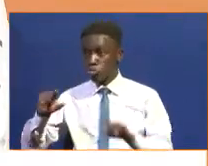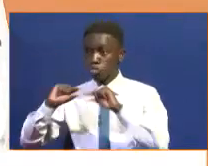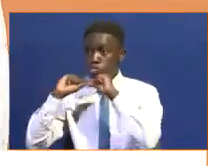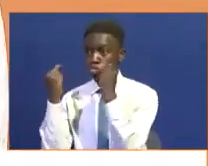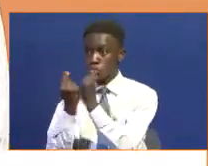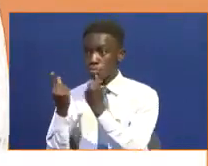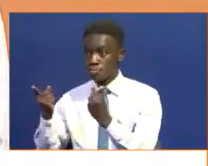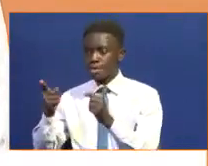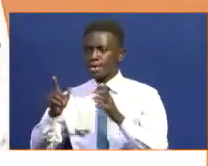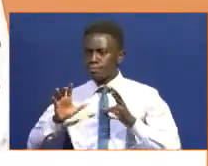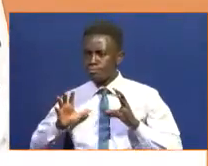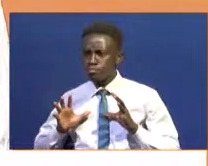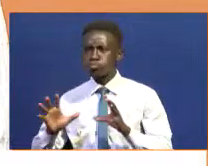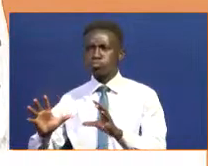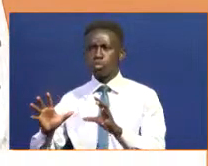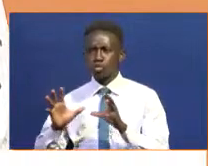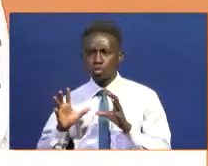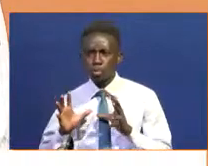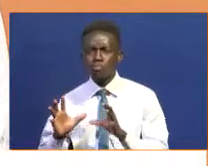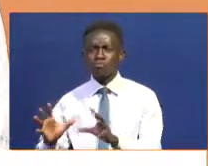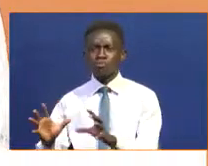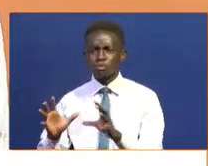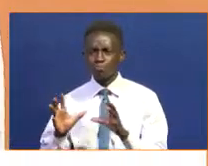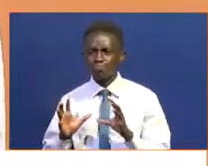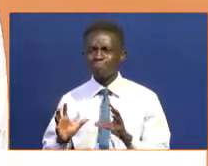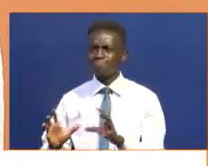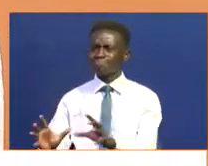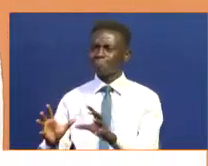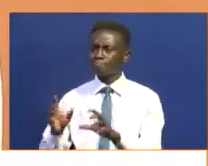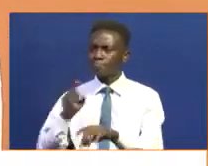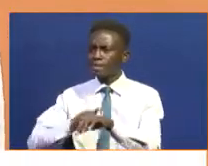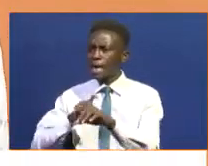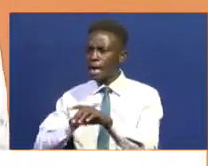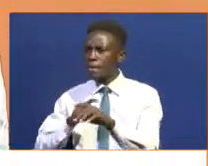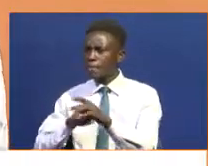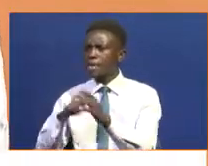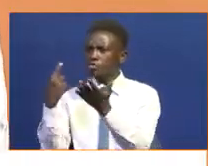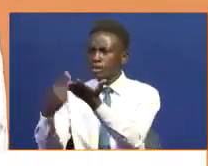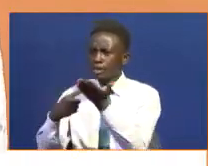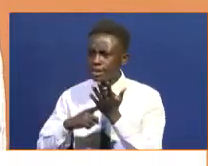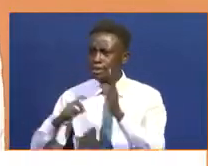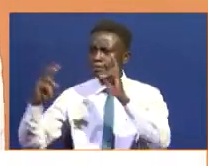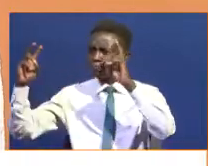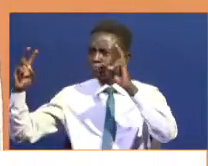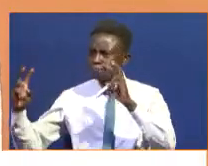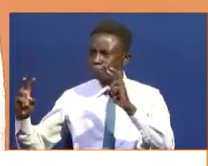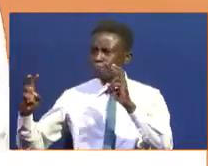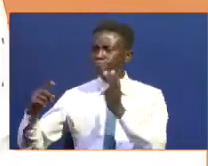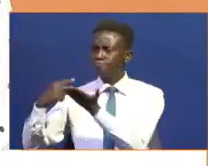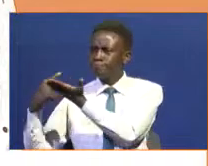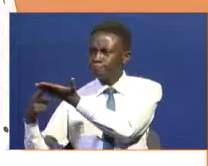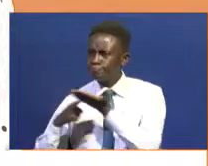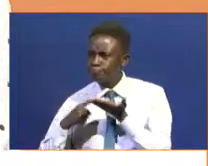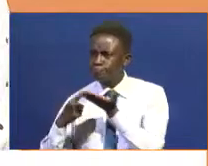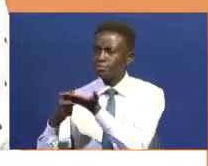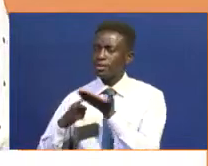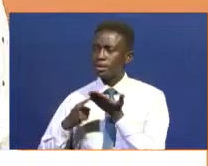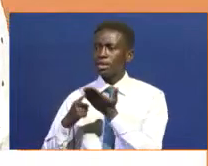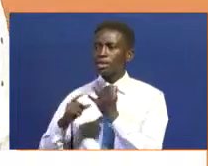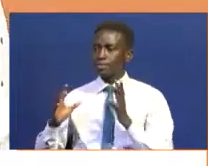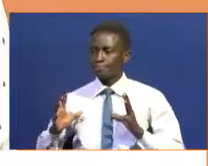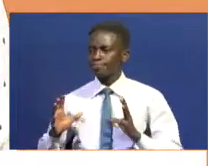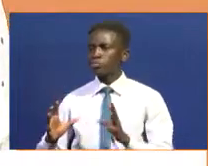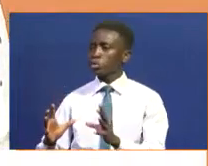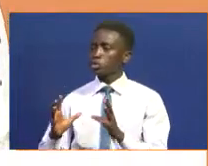been pushing very strongly in that debate, in the negotiations. And I think what is always disappointing is